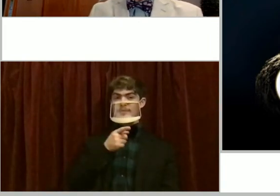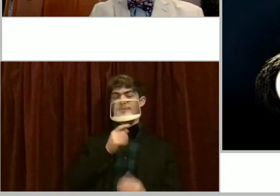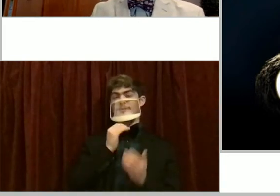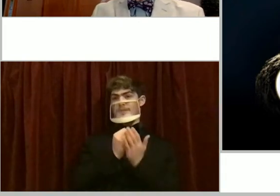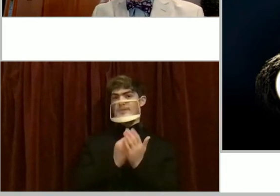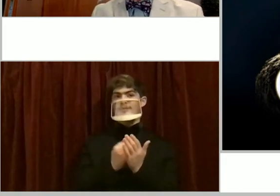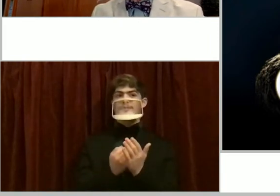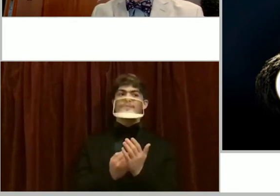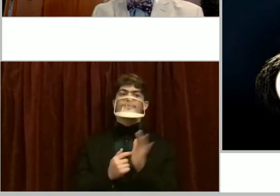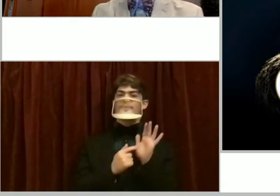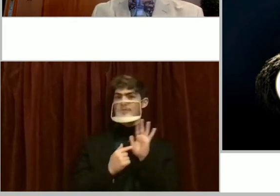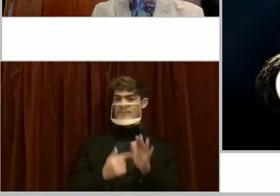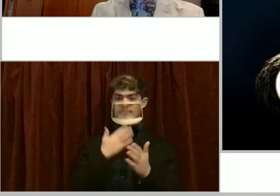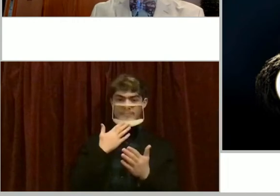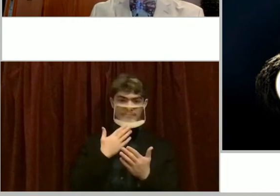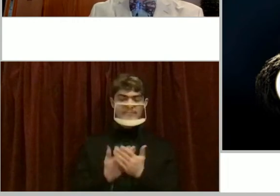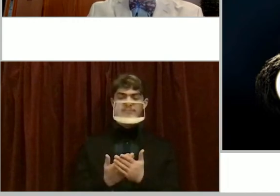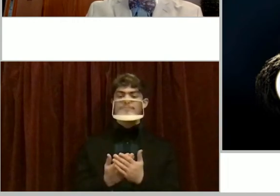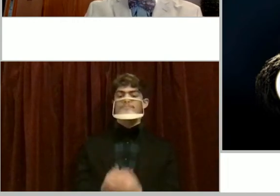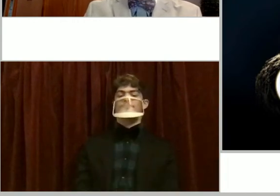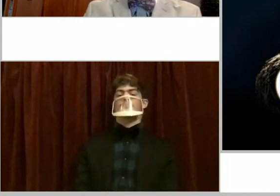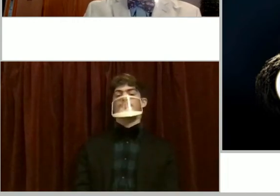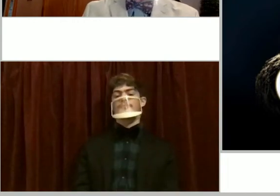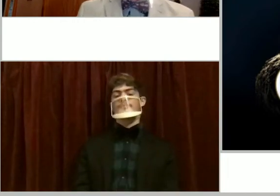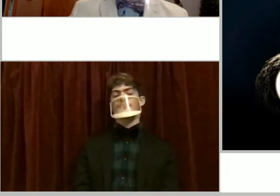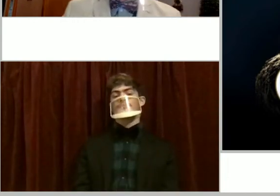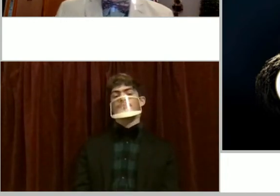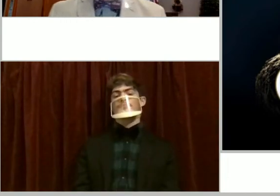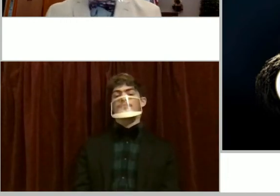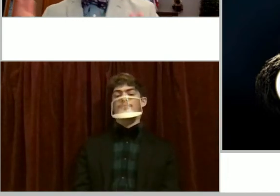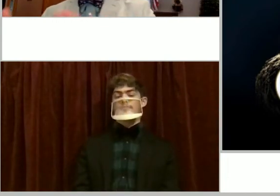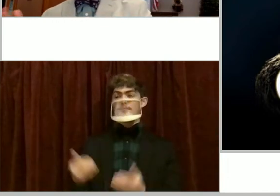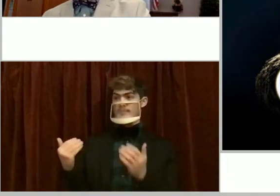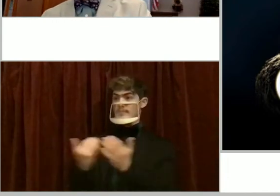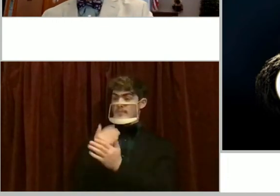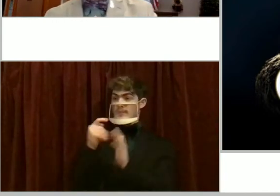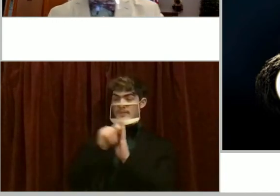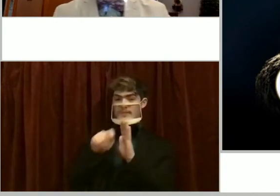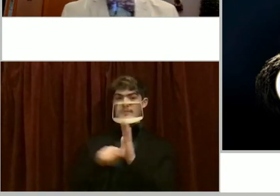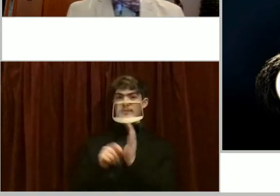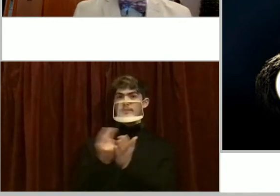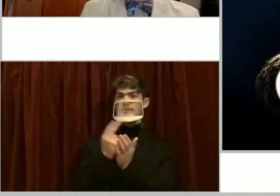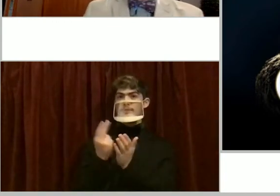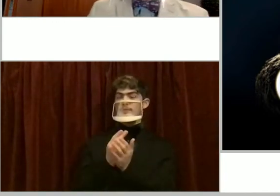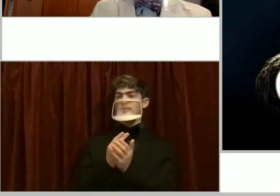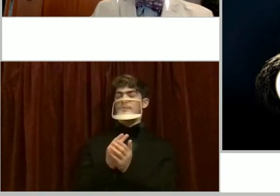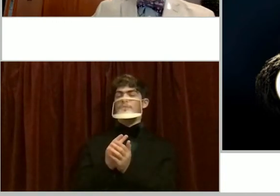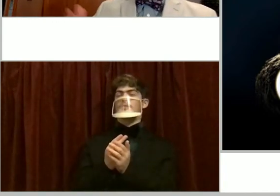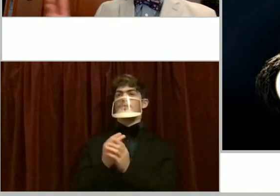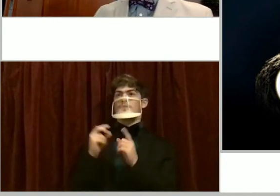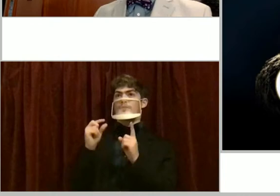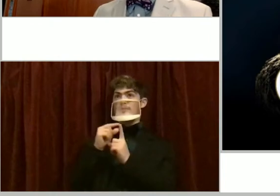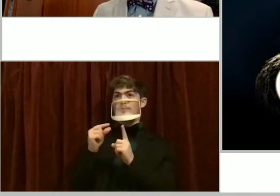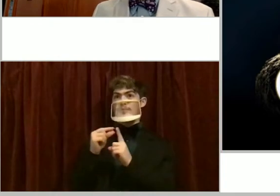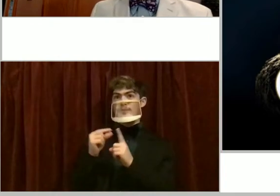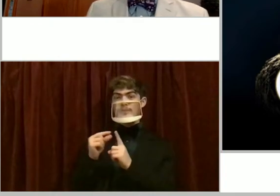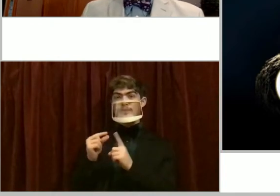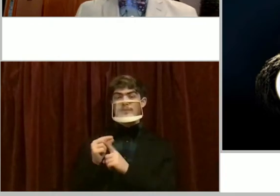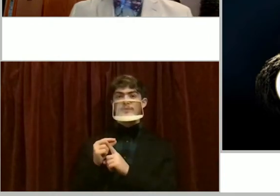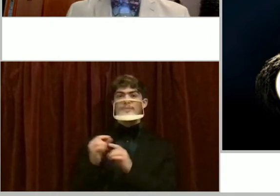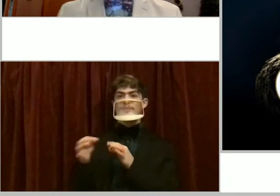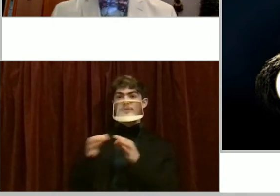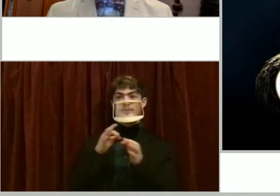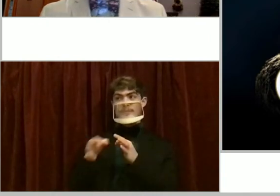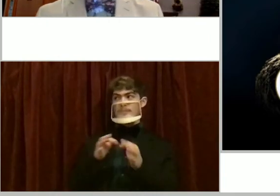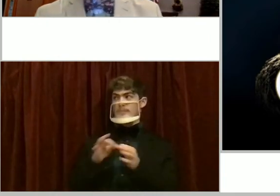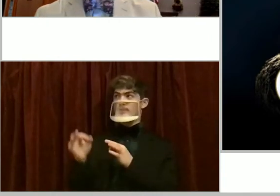so well articulated in the lesson today. The New Testament uses two Greek words to describe this kind of compassion, and